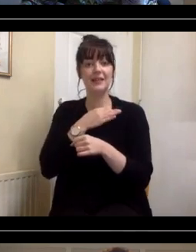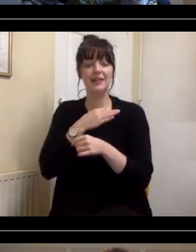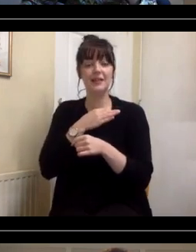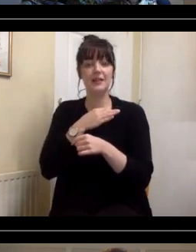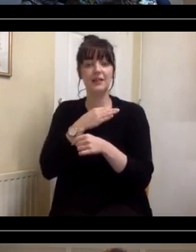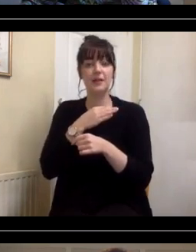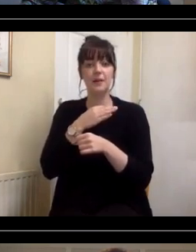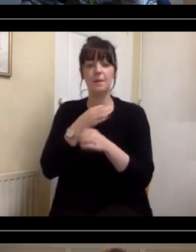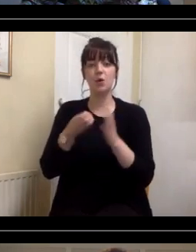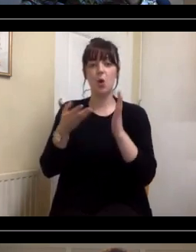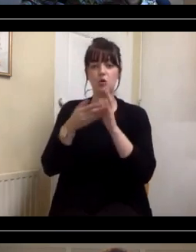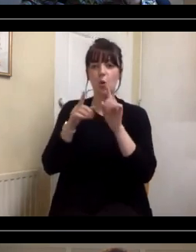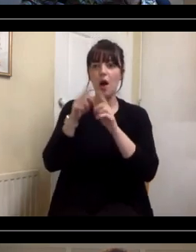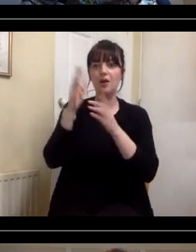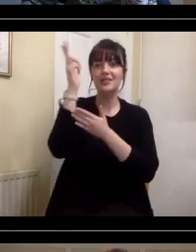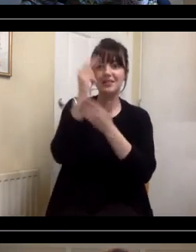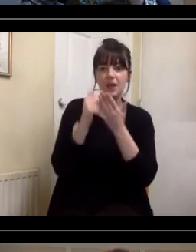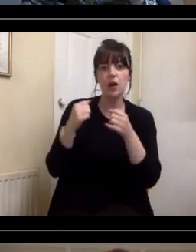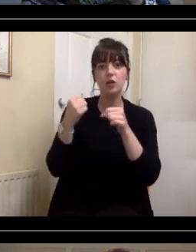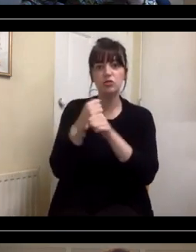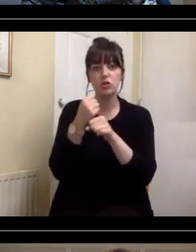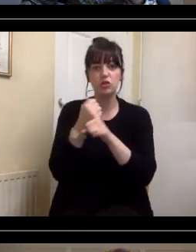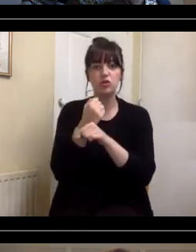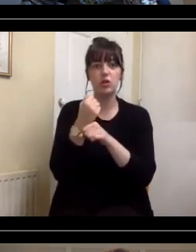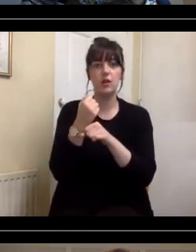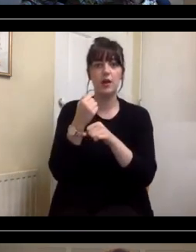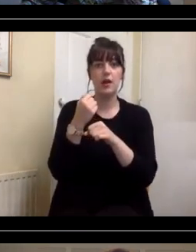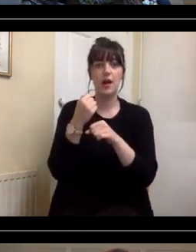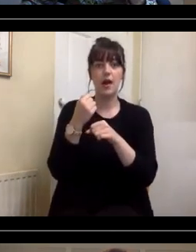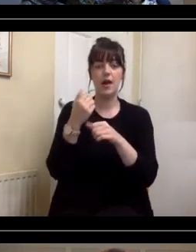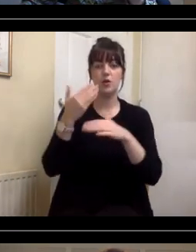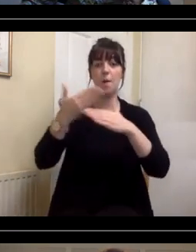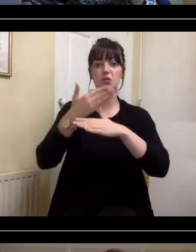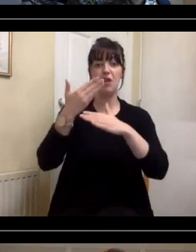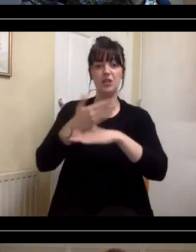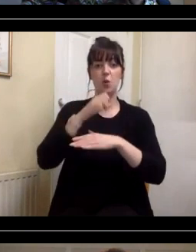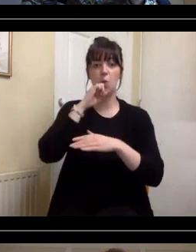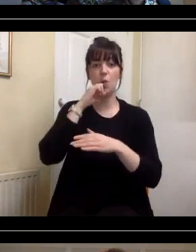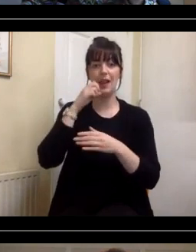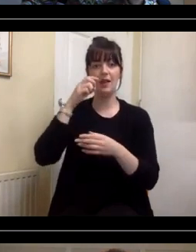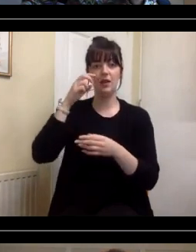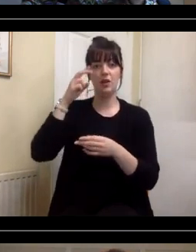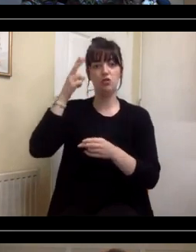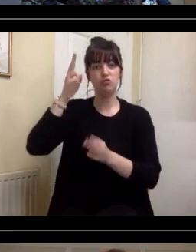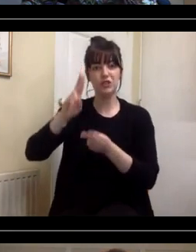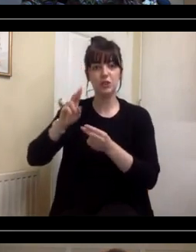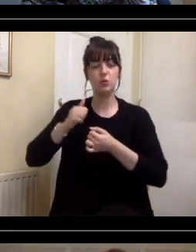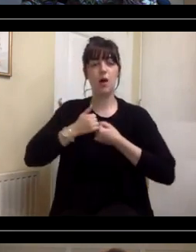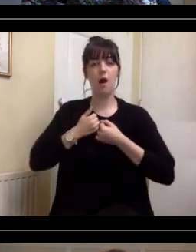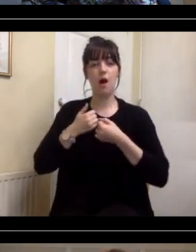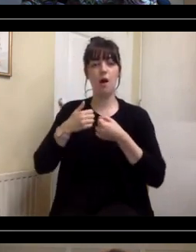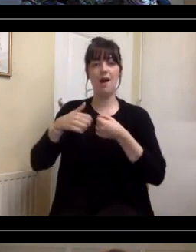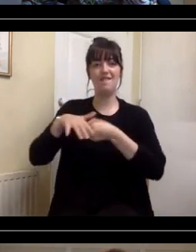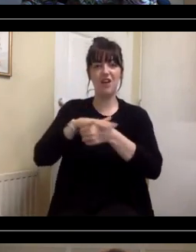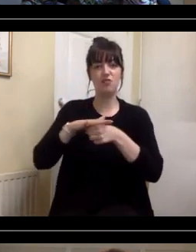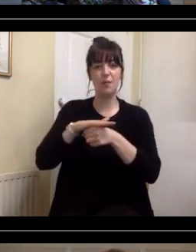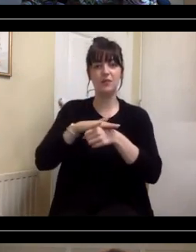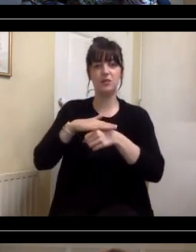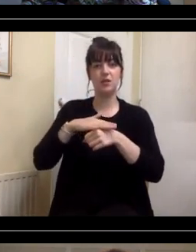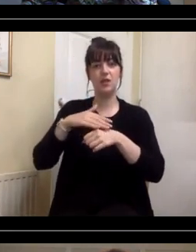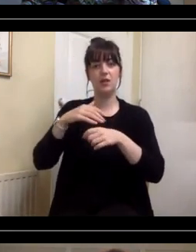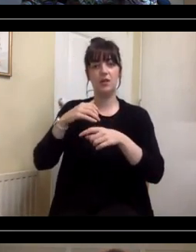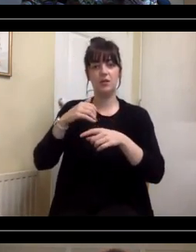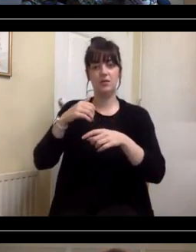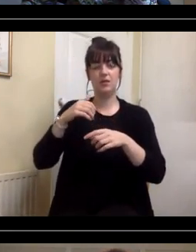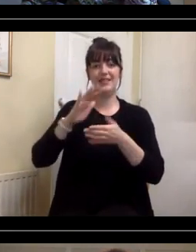of design and construction and operation will minimise our carbon footprint. And we're going to be setting ourselves some tough targets over